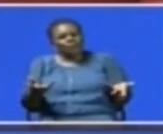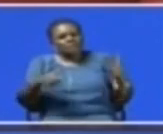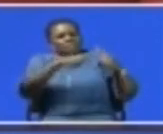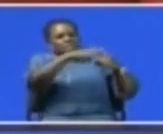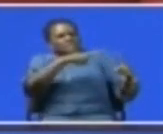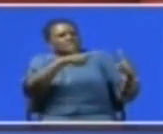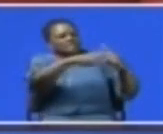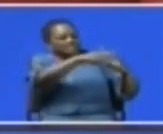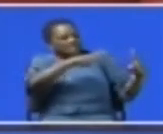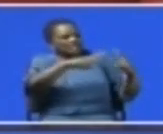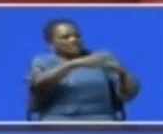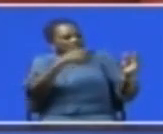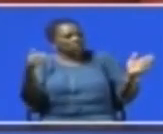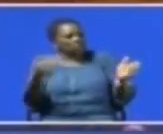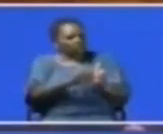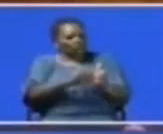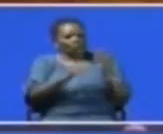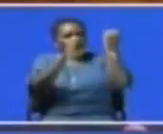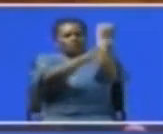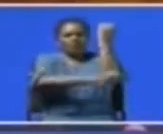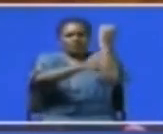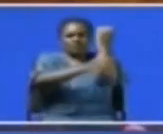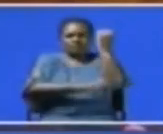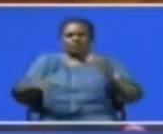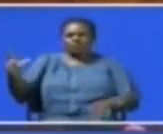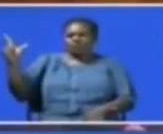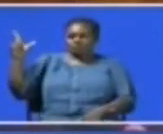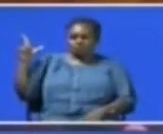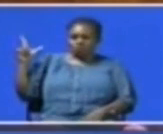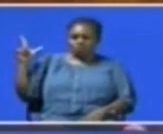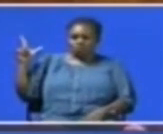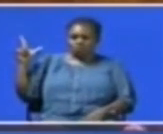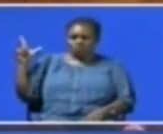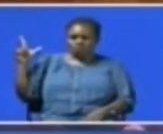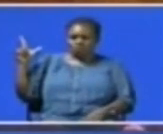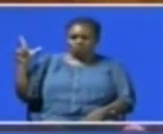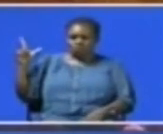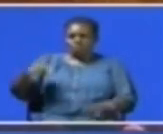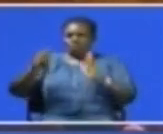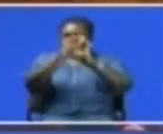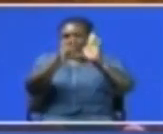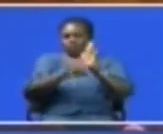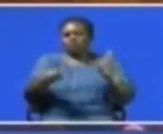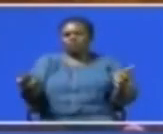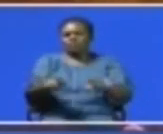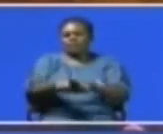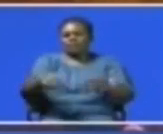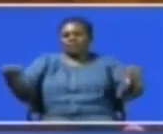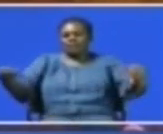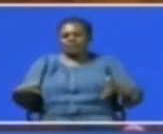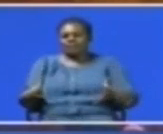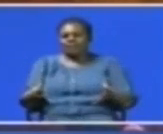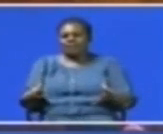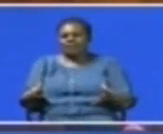extrajudicial killing stops in this country? The laws and the constitution is very clear on